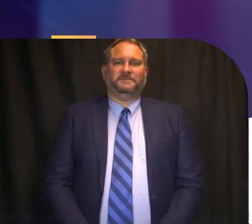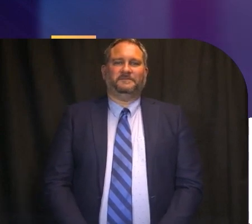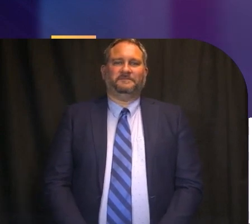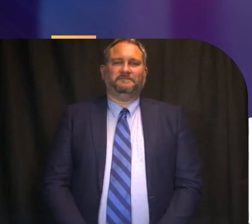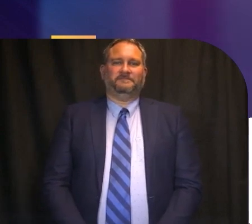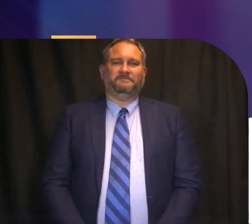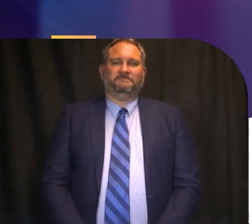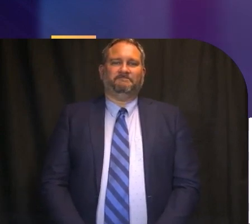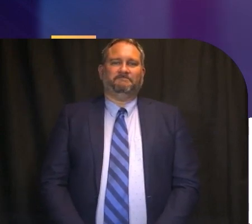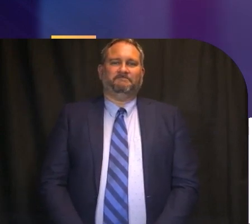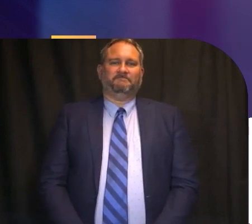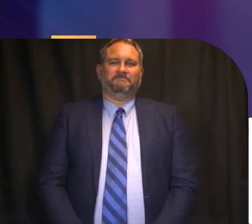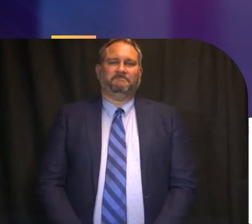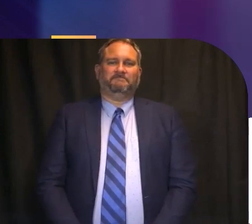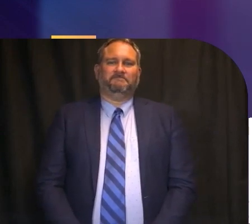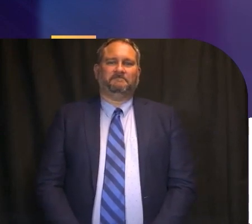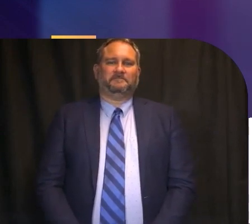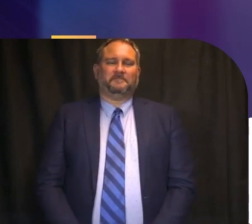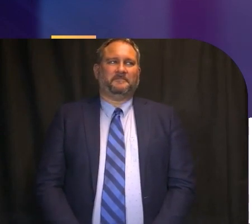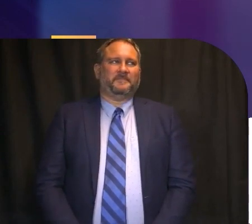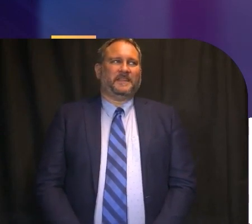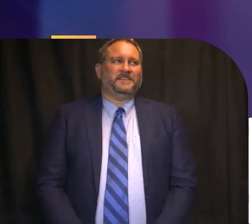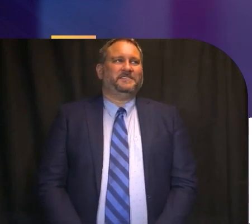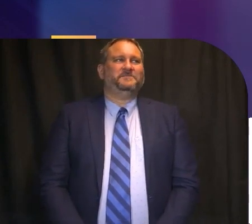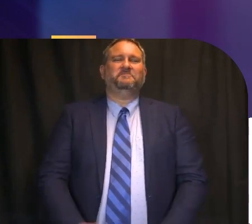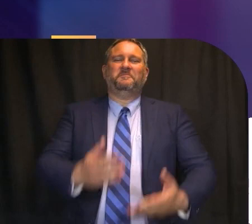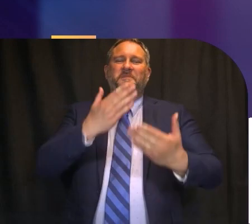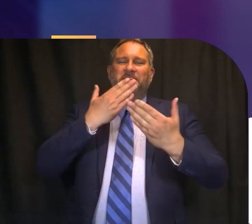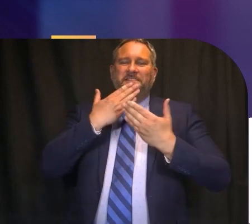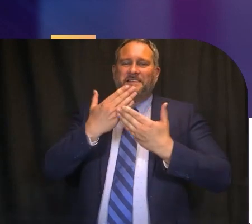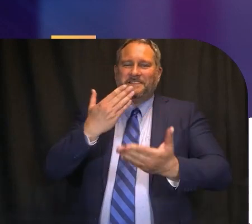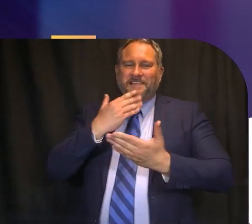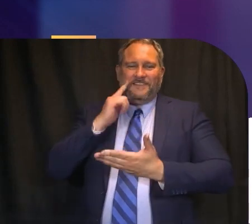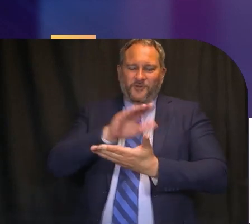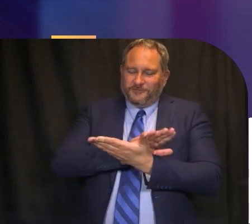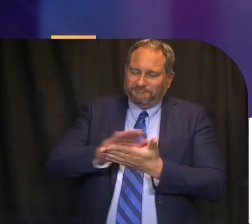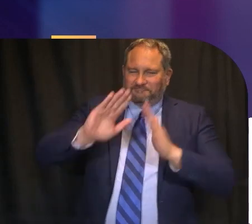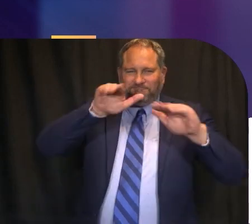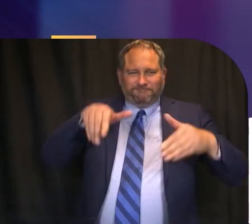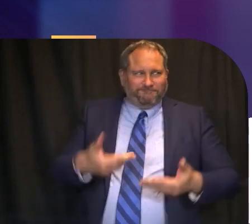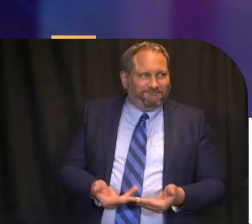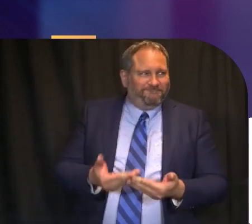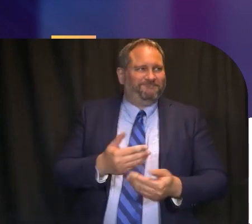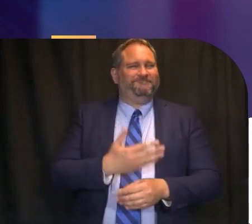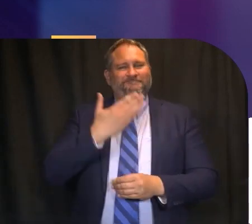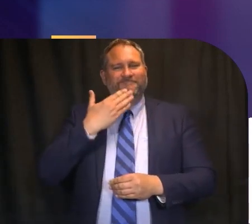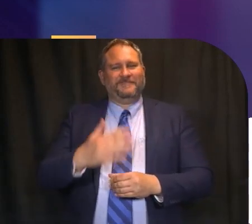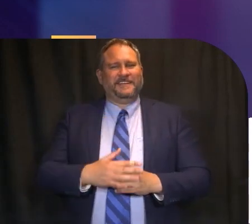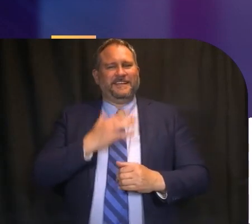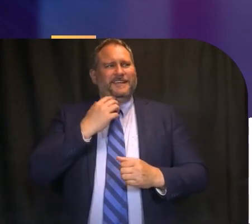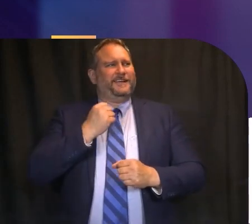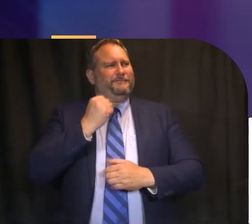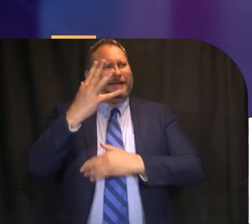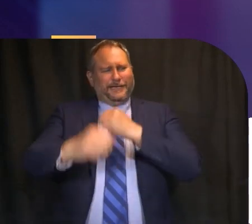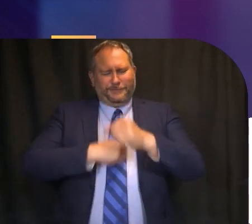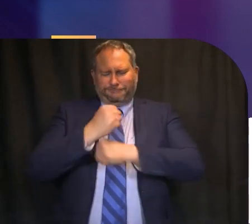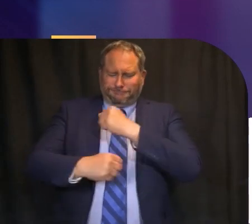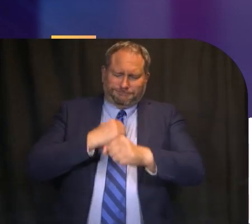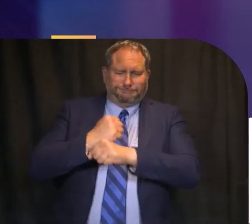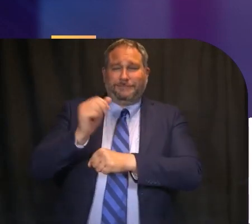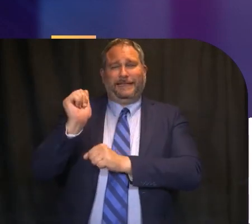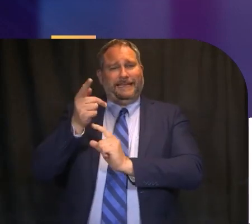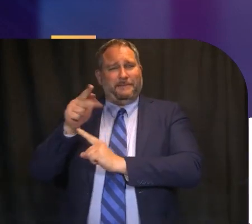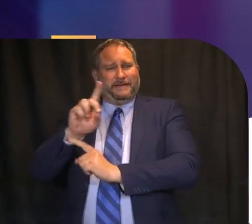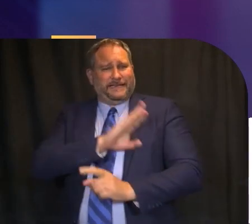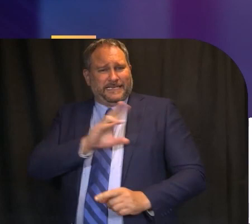Joyce, thank you for your kind introduction, for your many years on the AAPD board, as well as your tireless advocacy